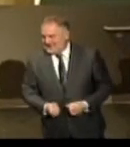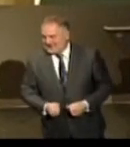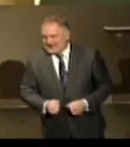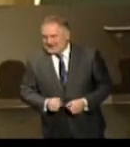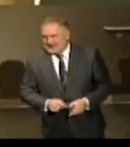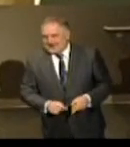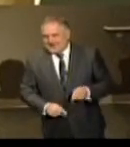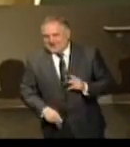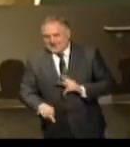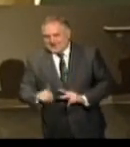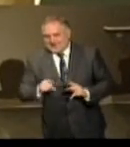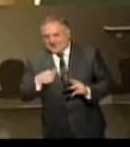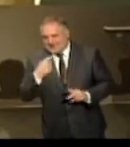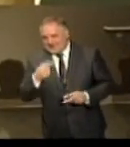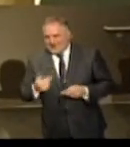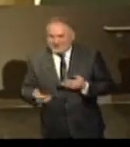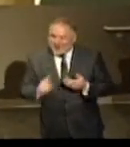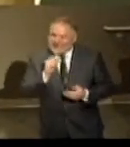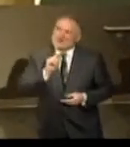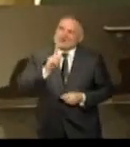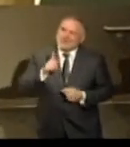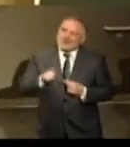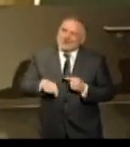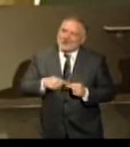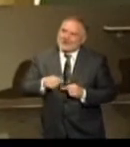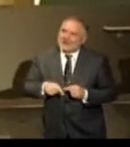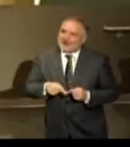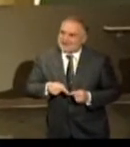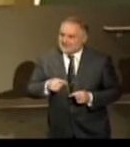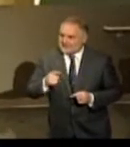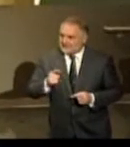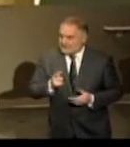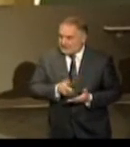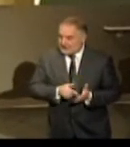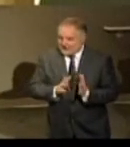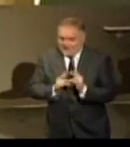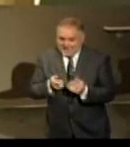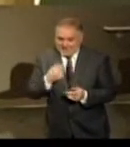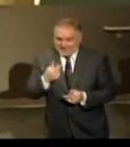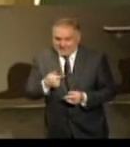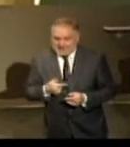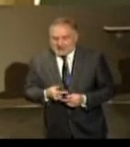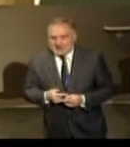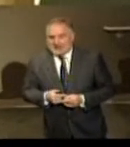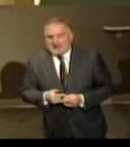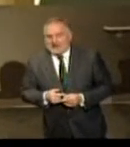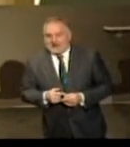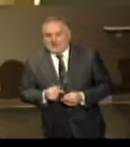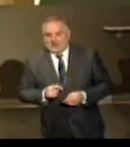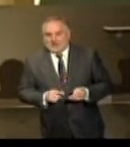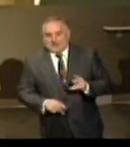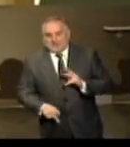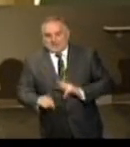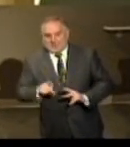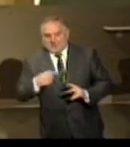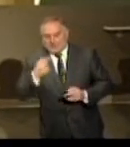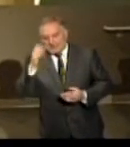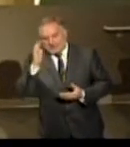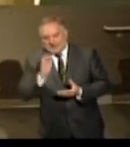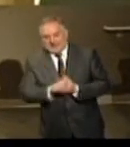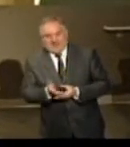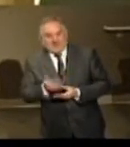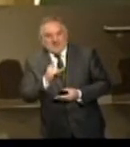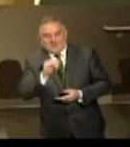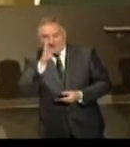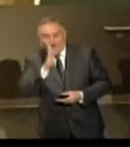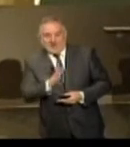agnostic says he is not sure how we come about. The theist, that's the word you are to learn, the theist,